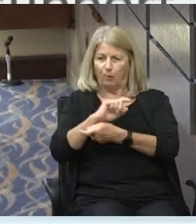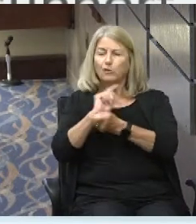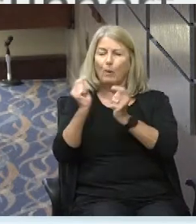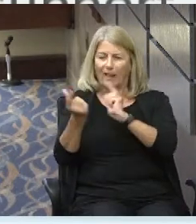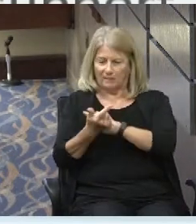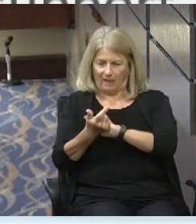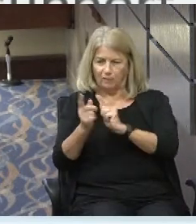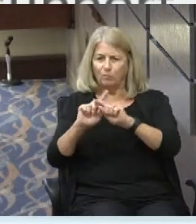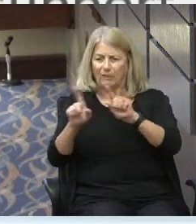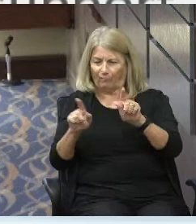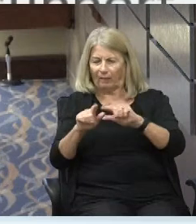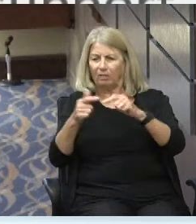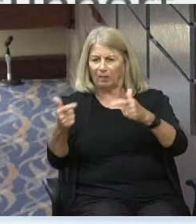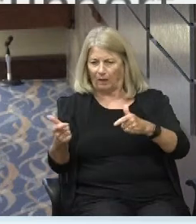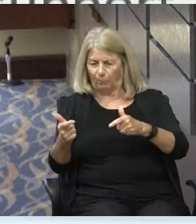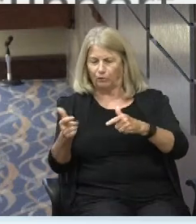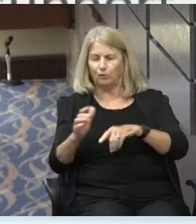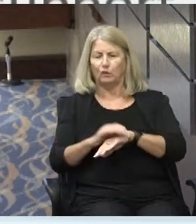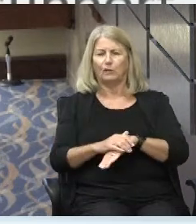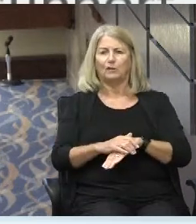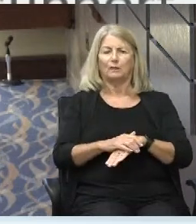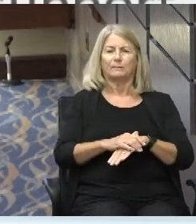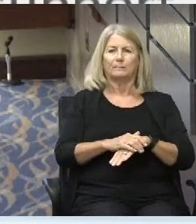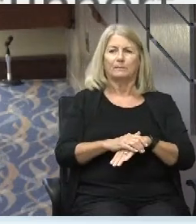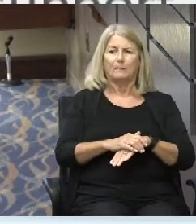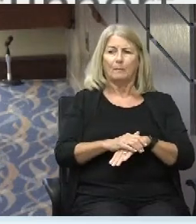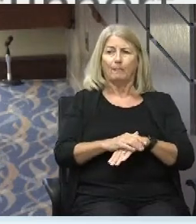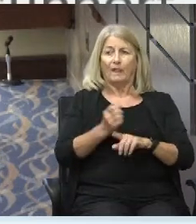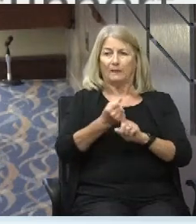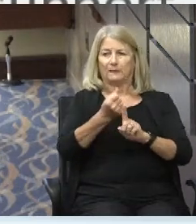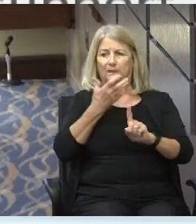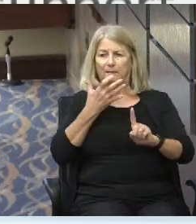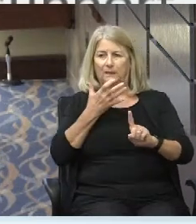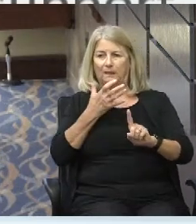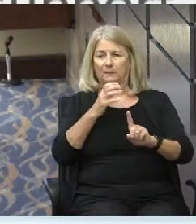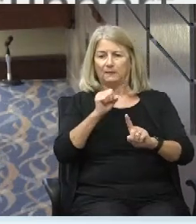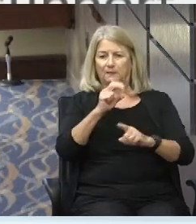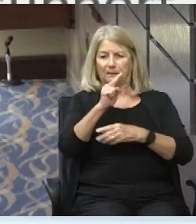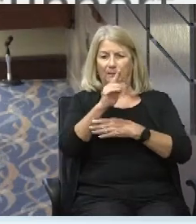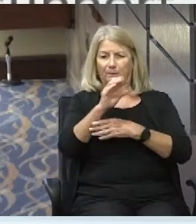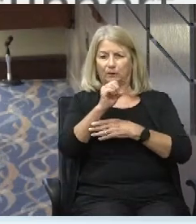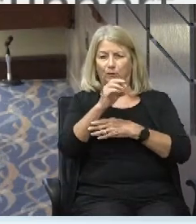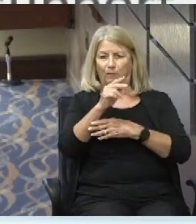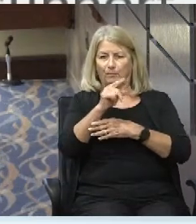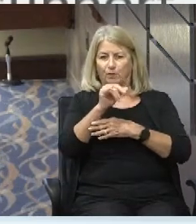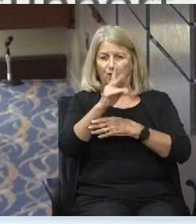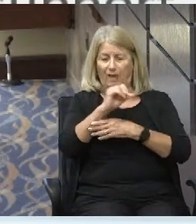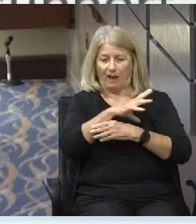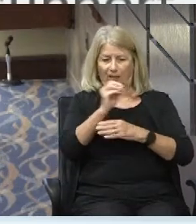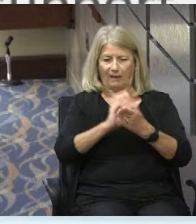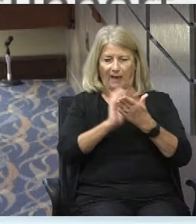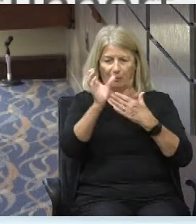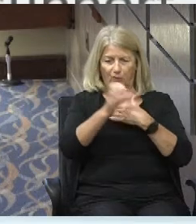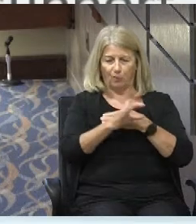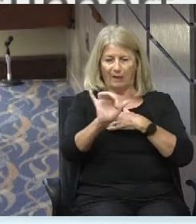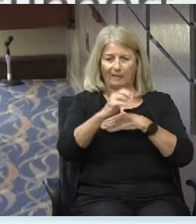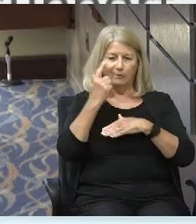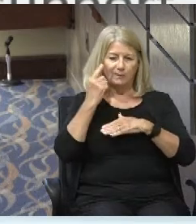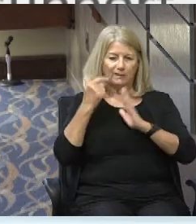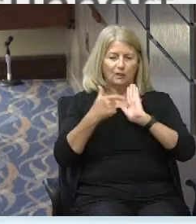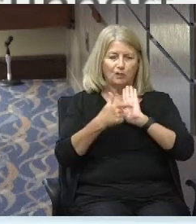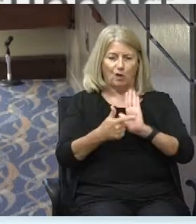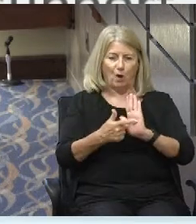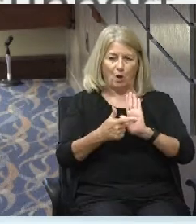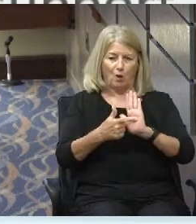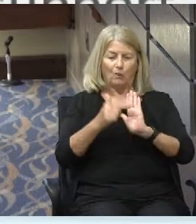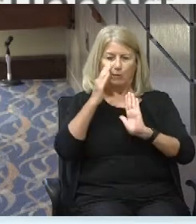that's an important component to this. Expansion of the subscription feature in the calendars like I had shown. One example, let's say you want to be notified